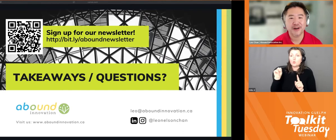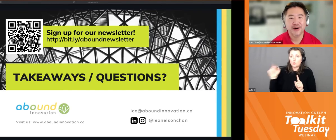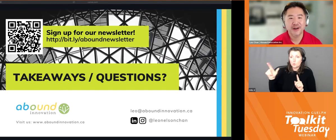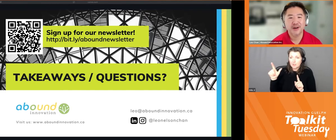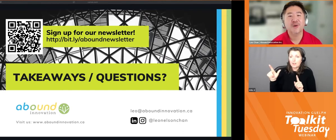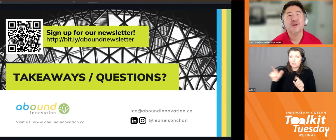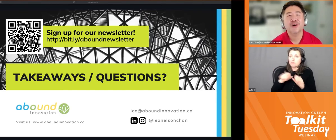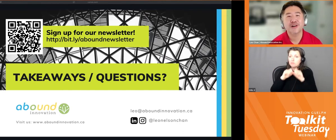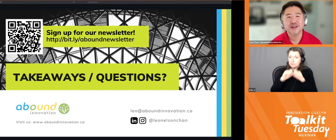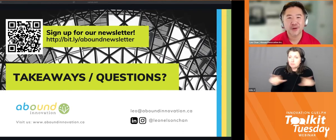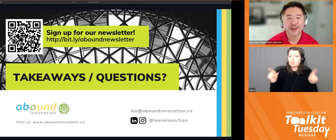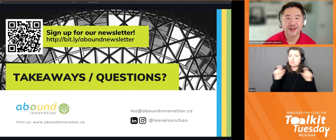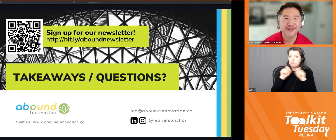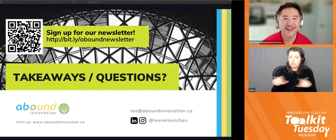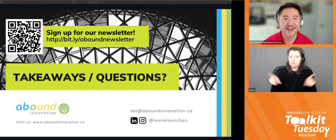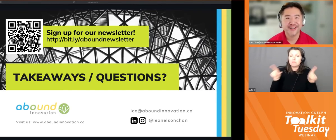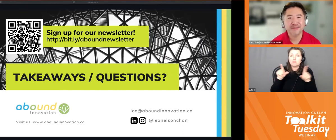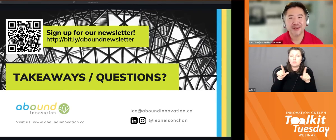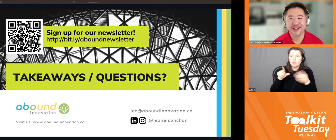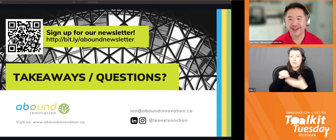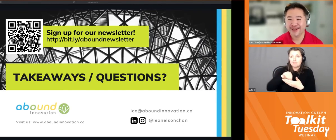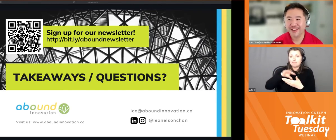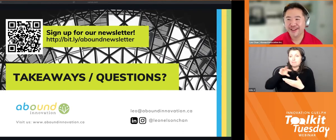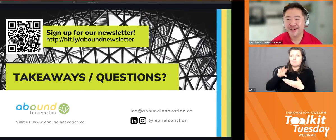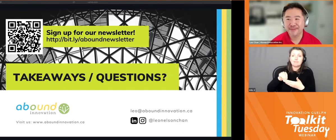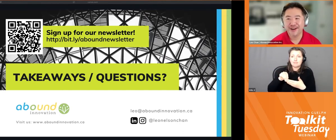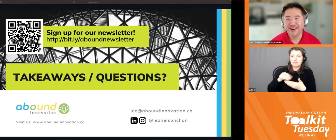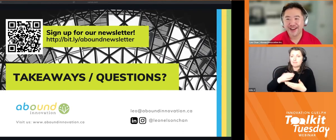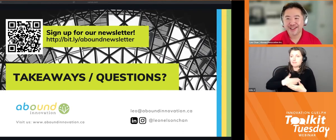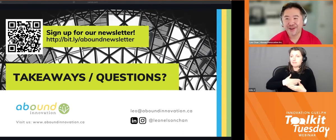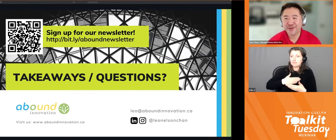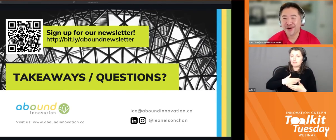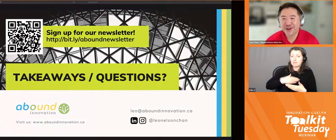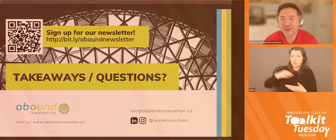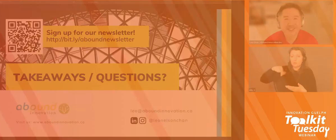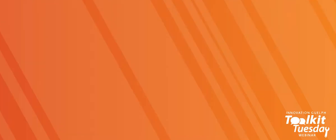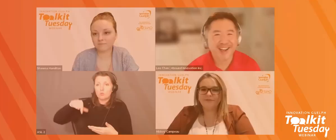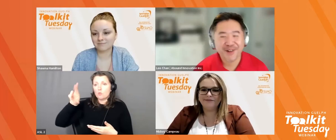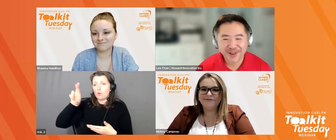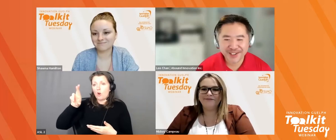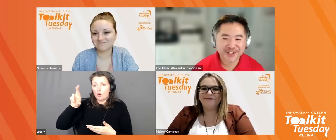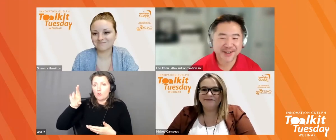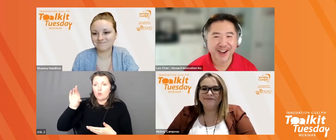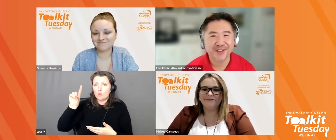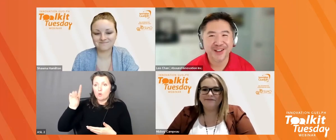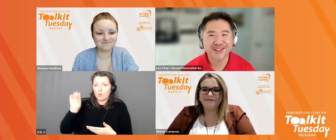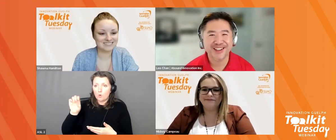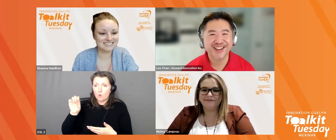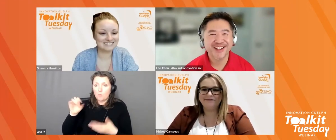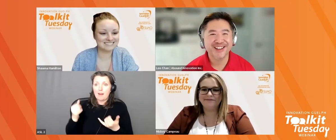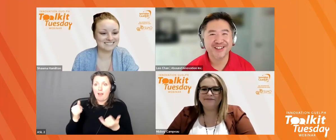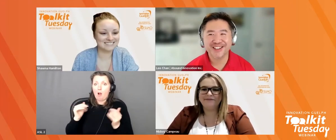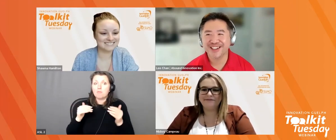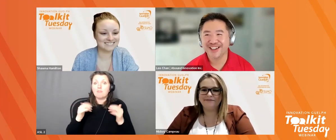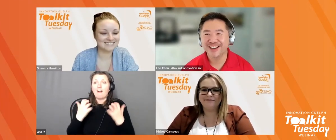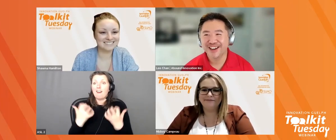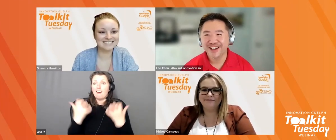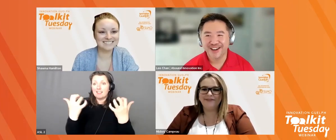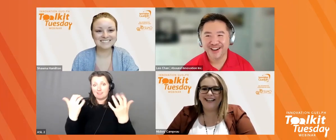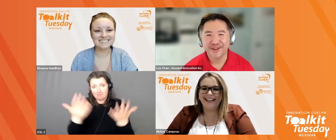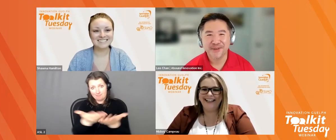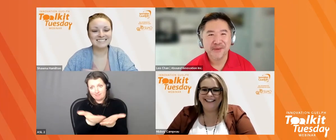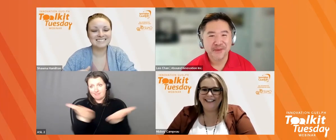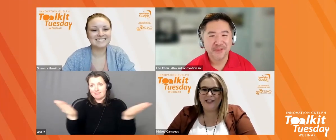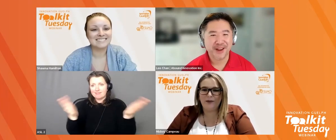code there or go to that, uh, bit.ly link, but, uh, yeah, time for all the questions. Yeah. What questions do you have? Love to, love to see,